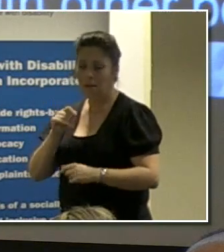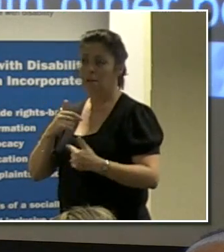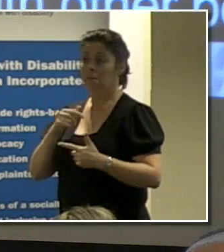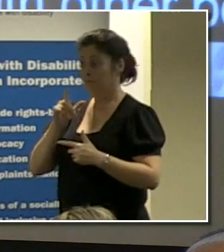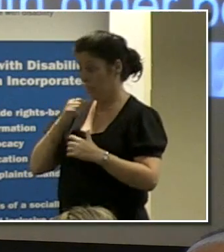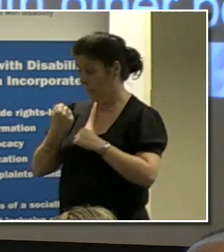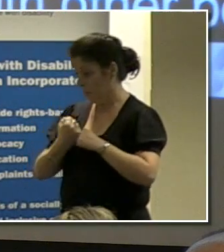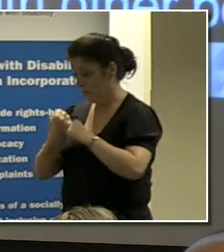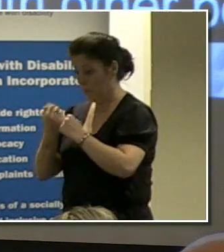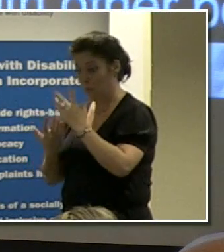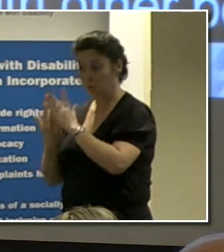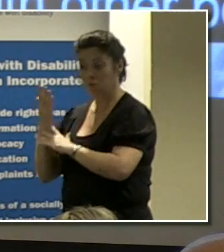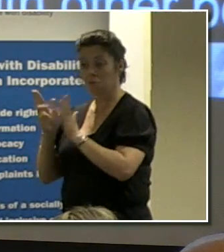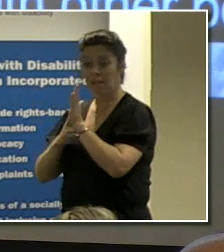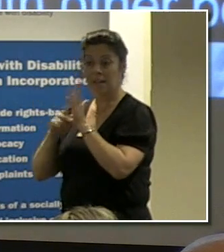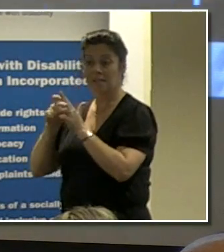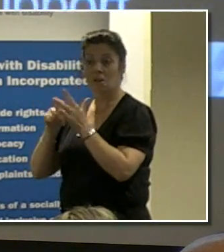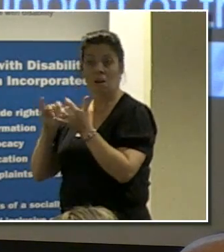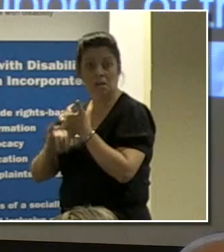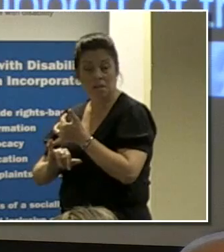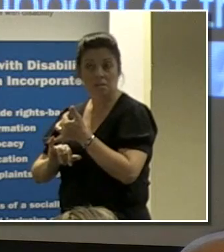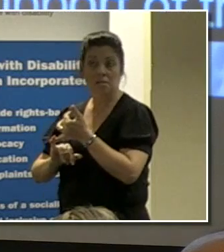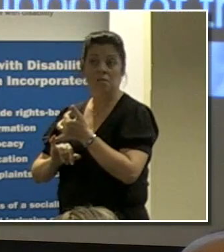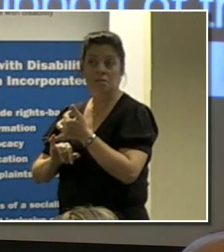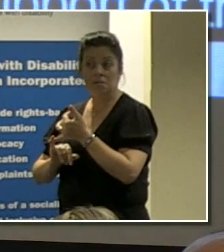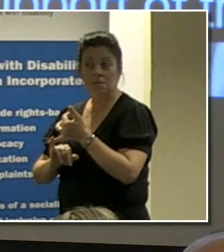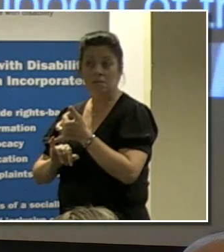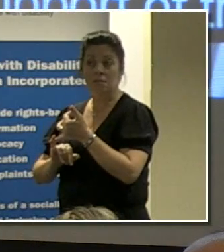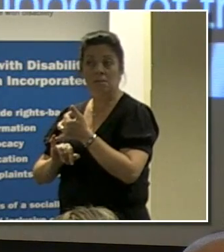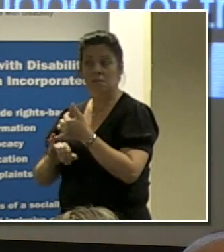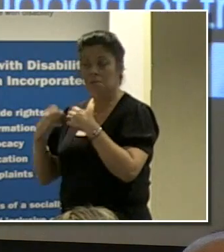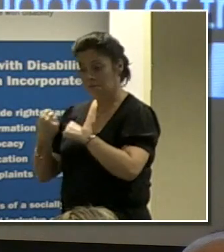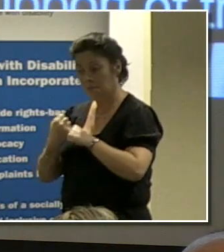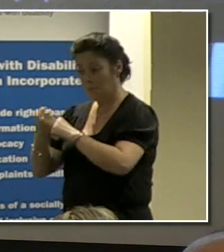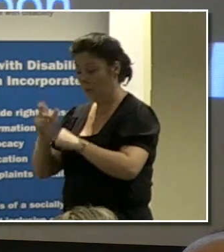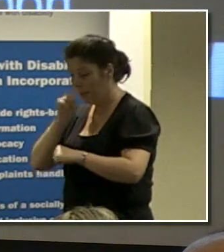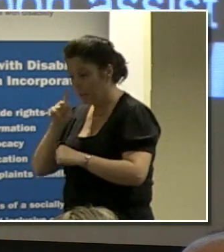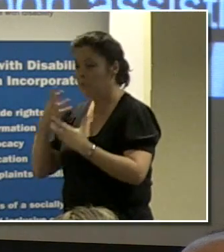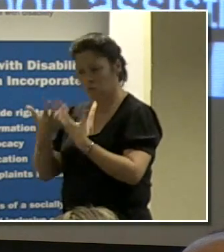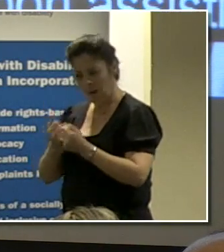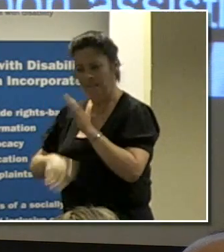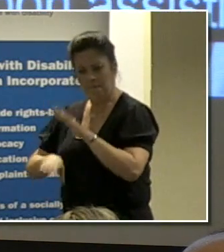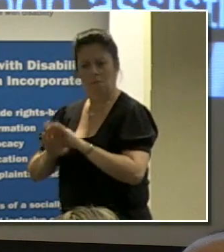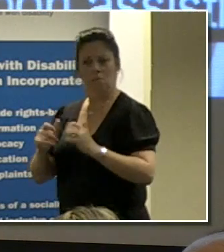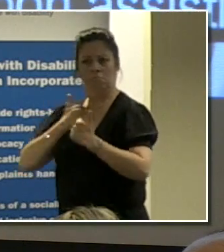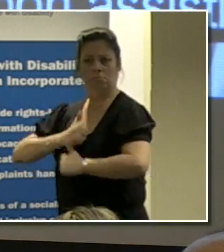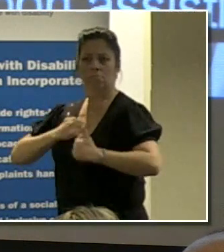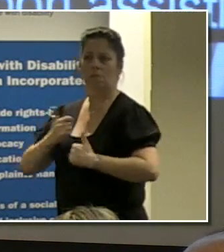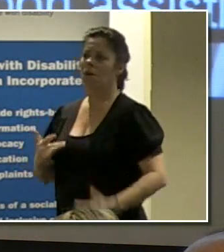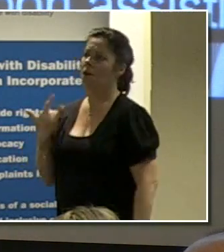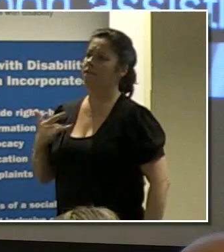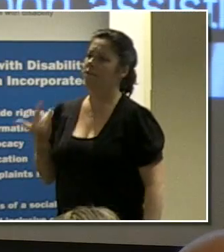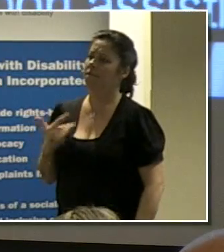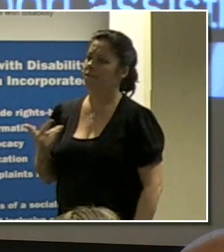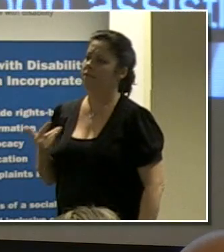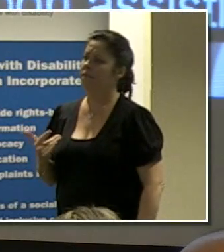of the NDIS should be upon assisting people as needed to make